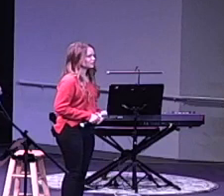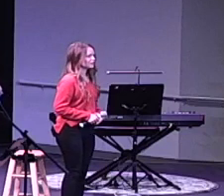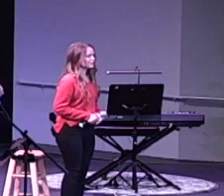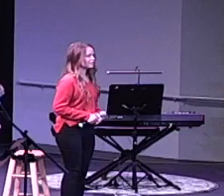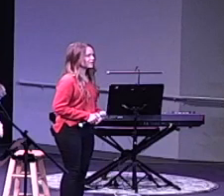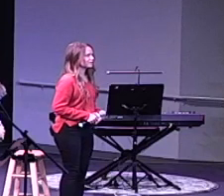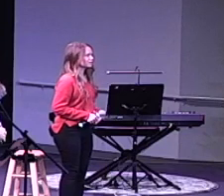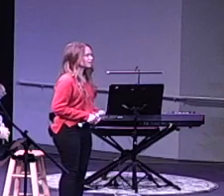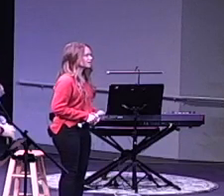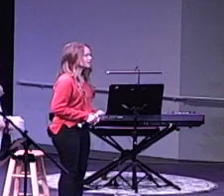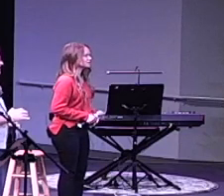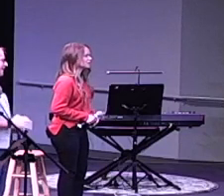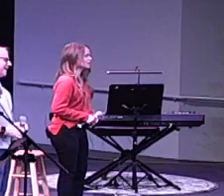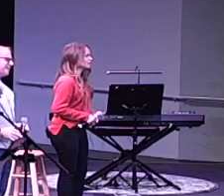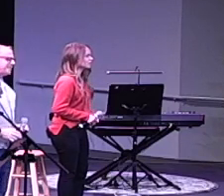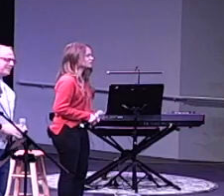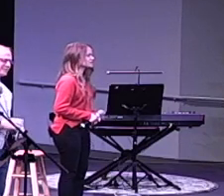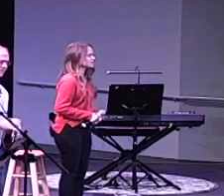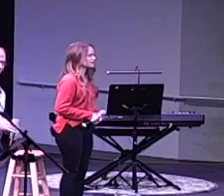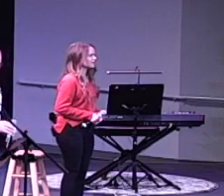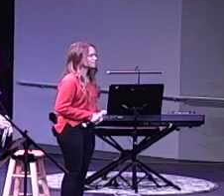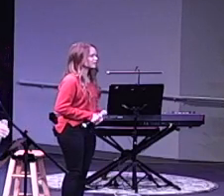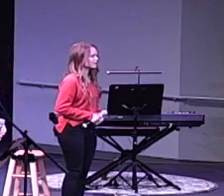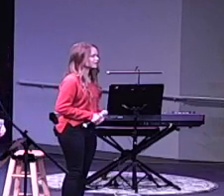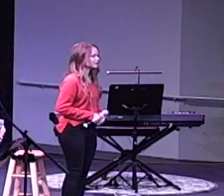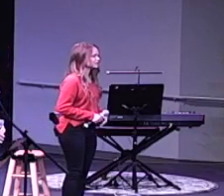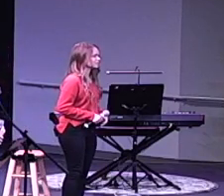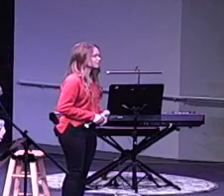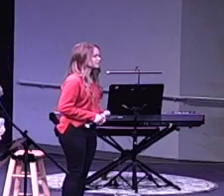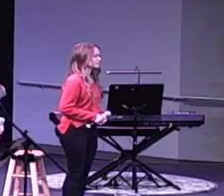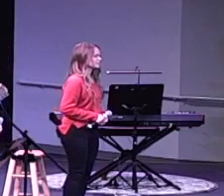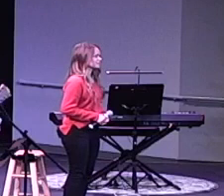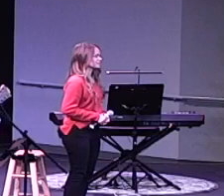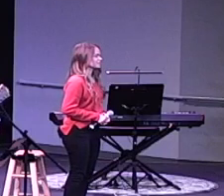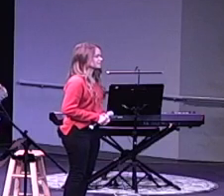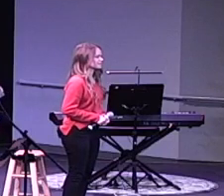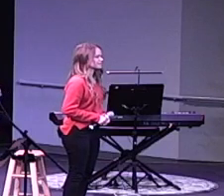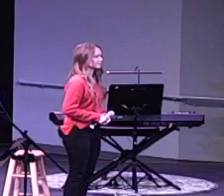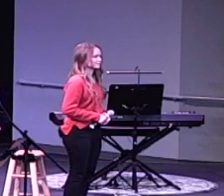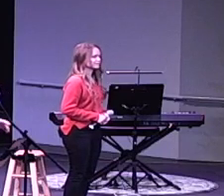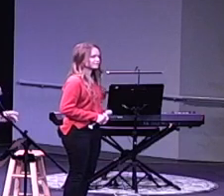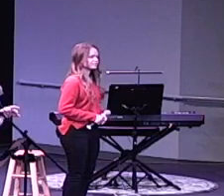begin. Your love made a way to let mercy come in.